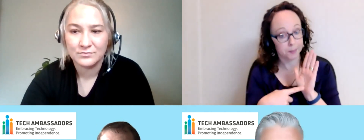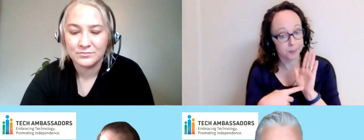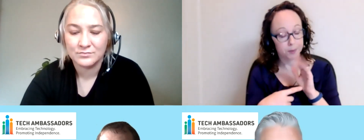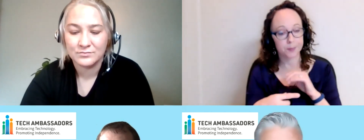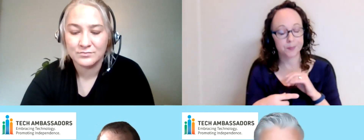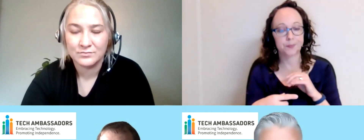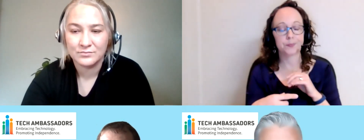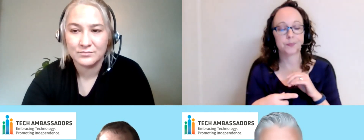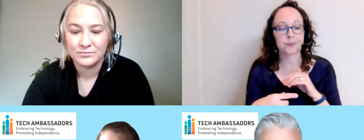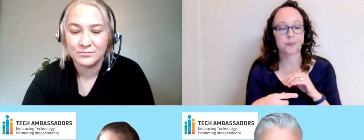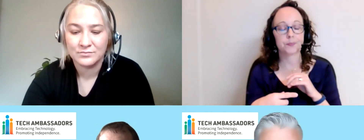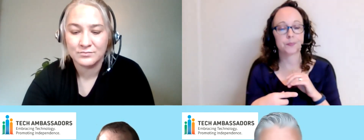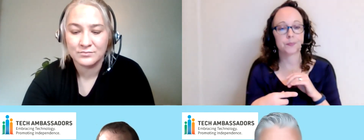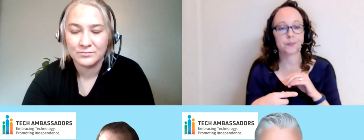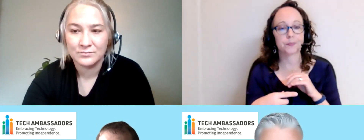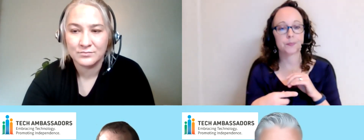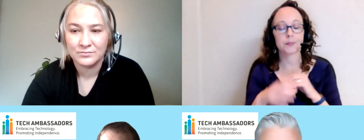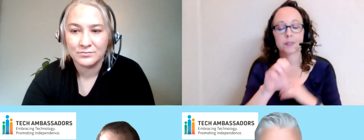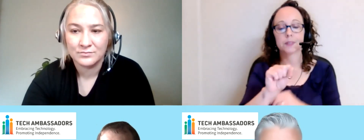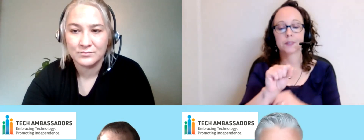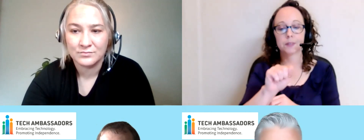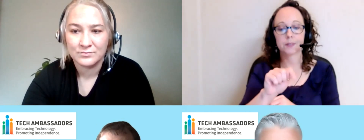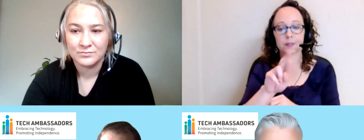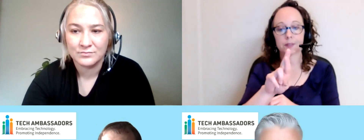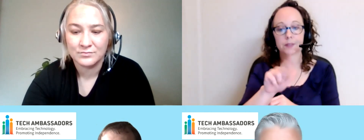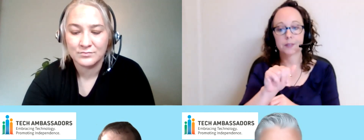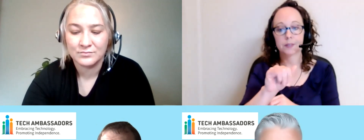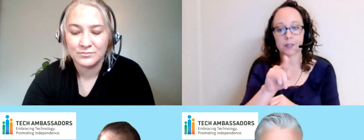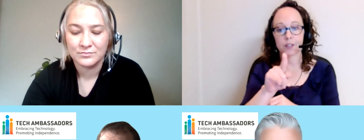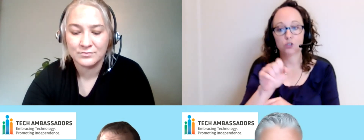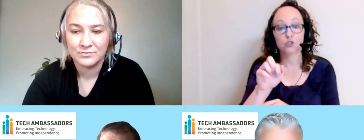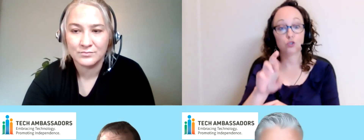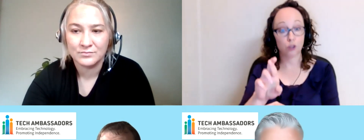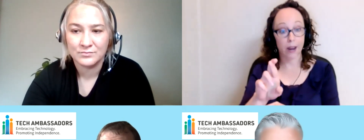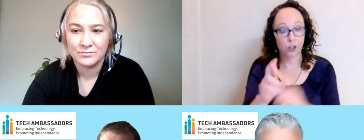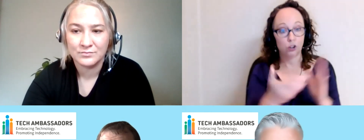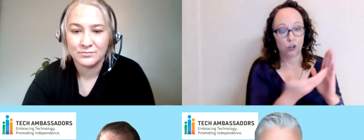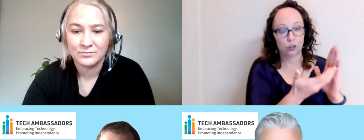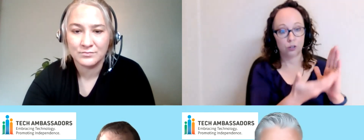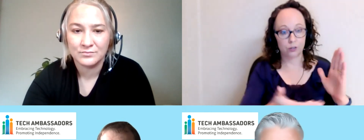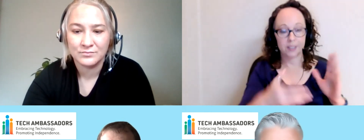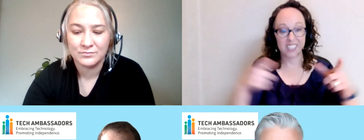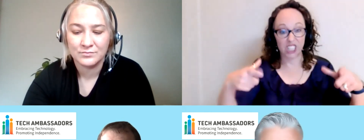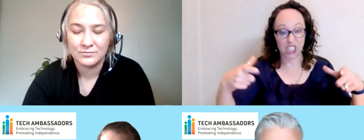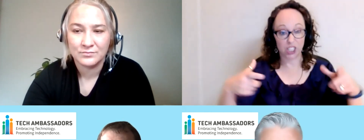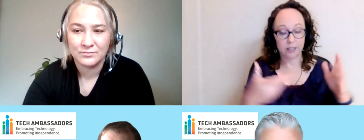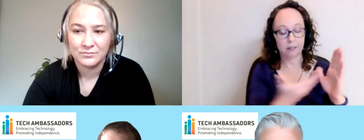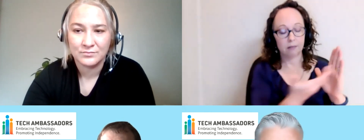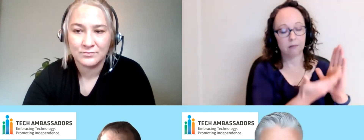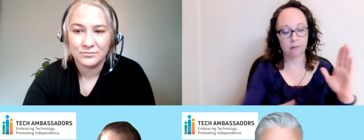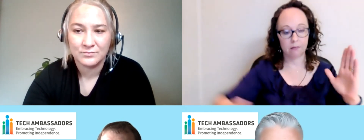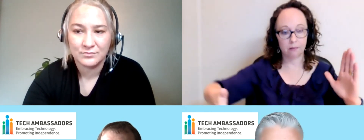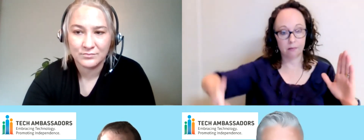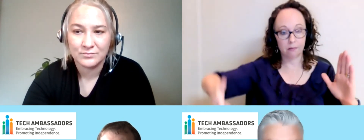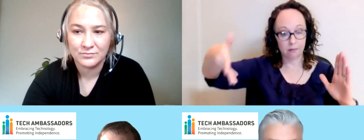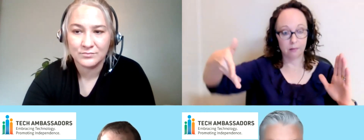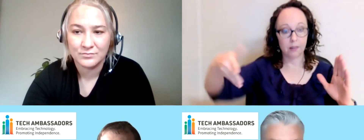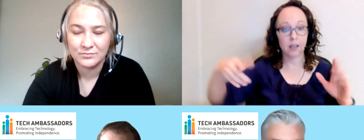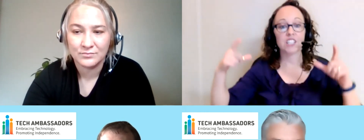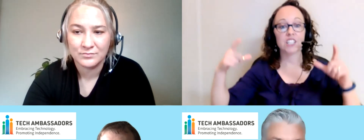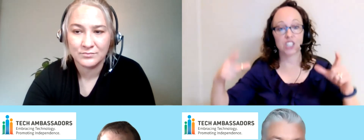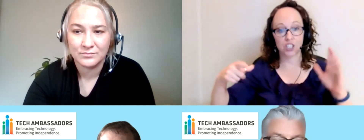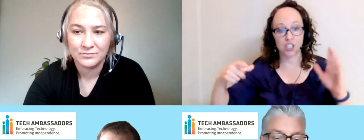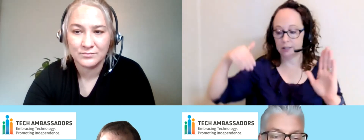straining the dishes after I wash them, and not have,